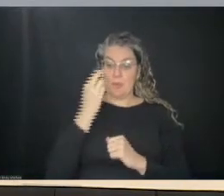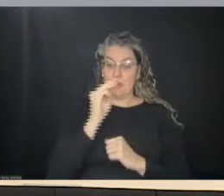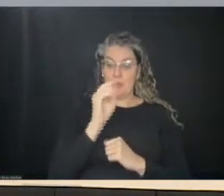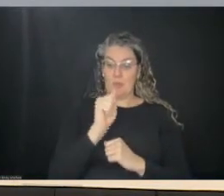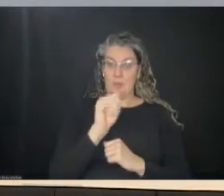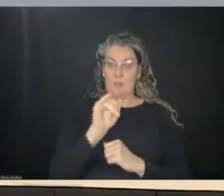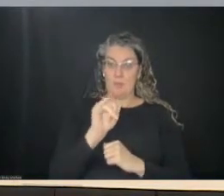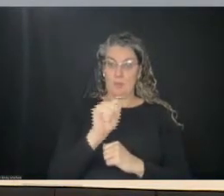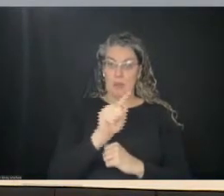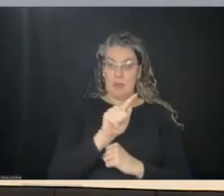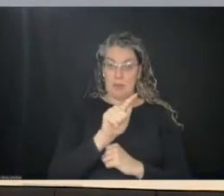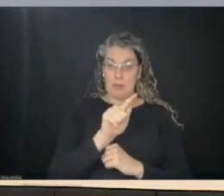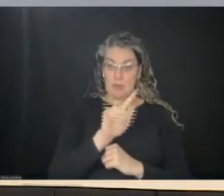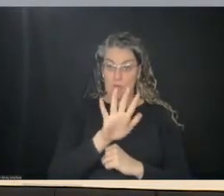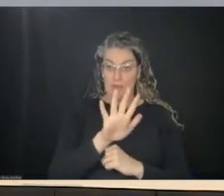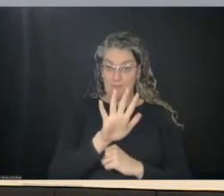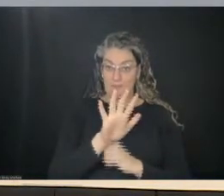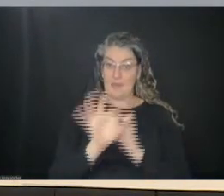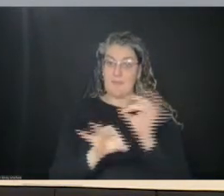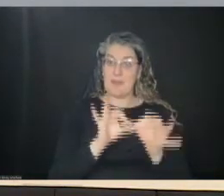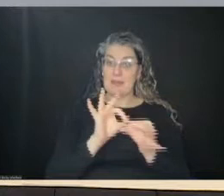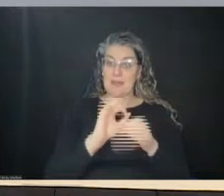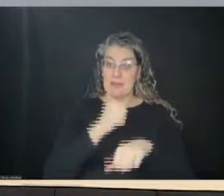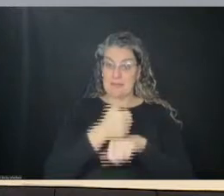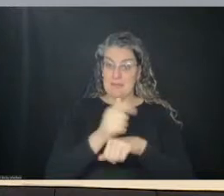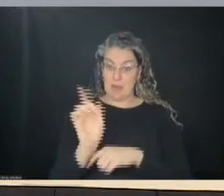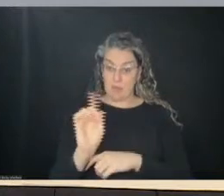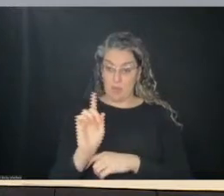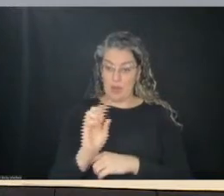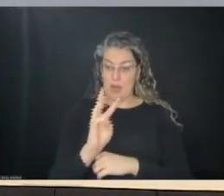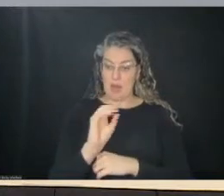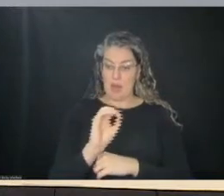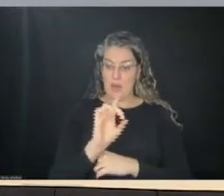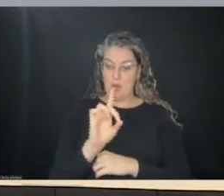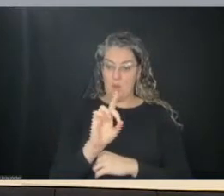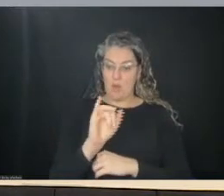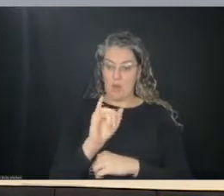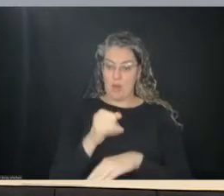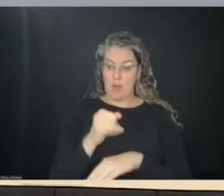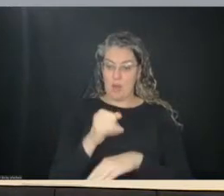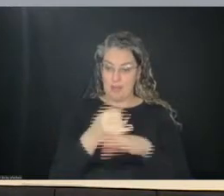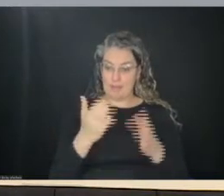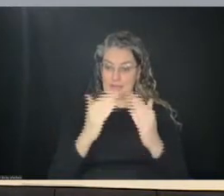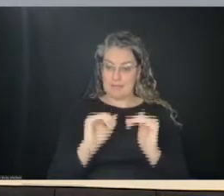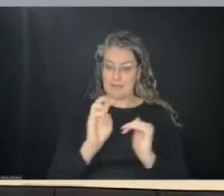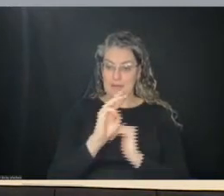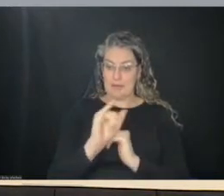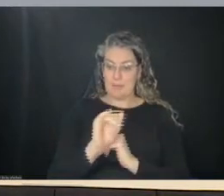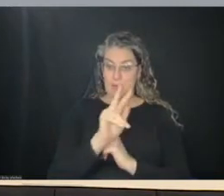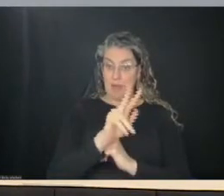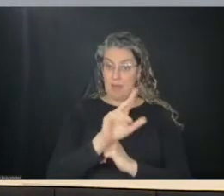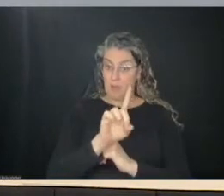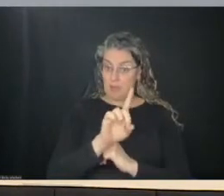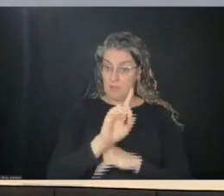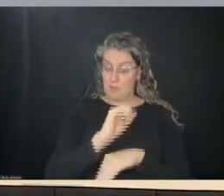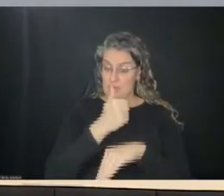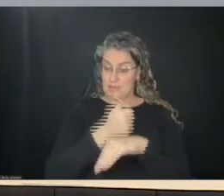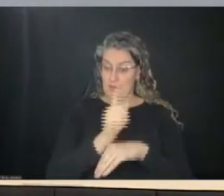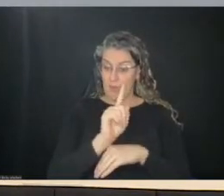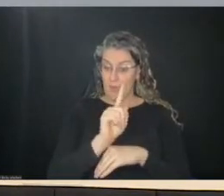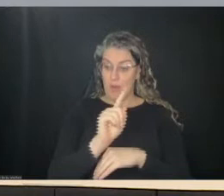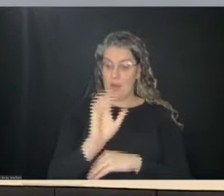was established at Wood Islands, effective May 31st. Testing was instituted at the